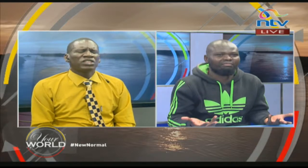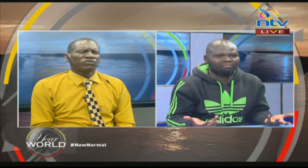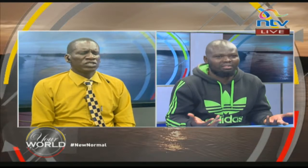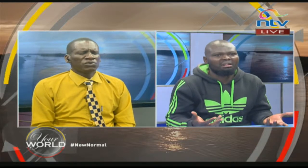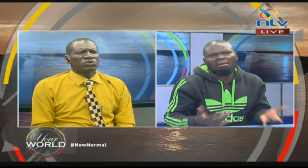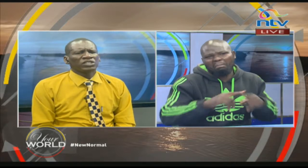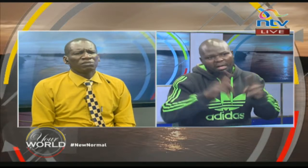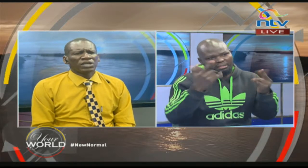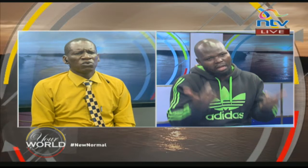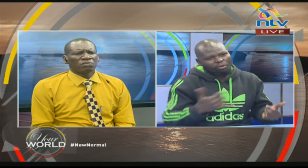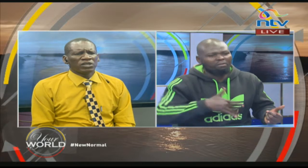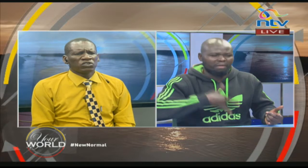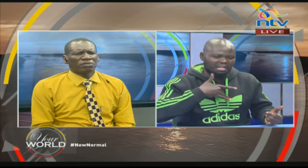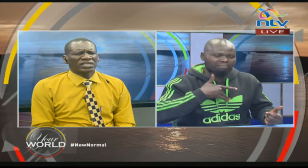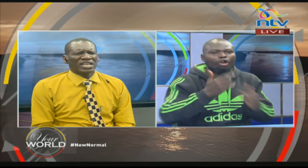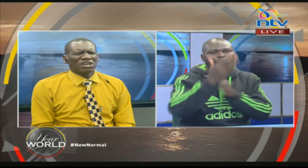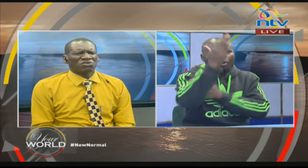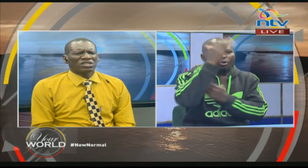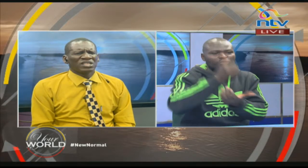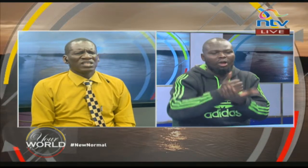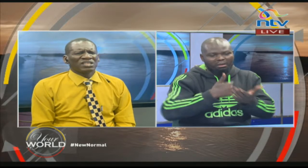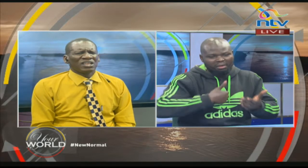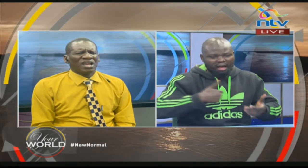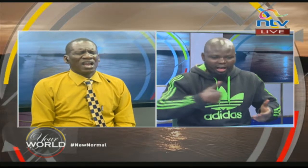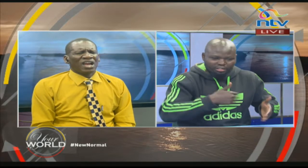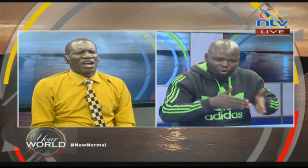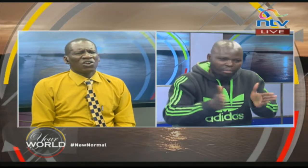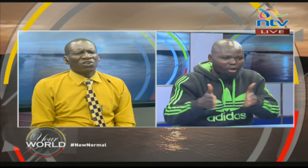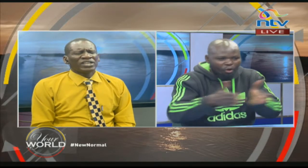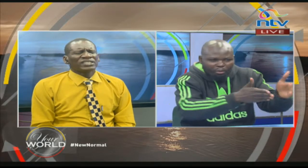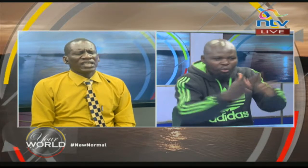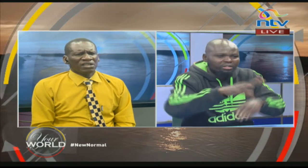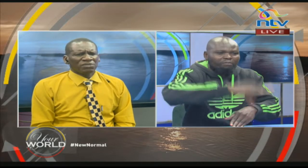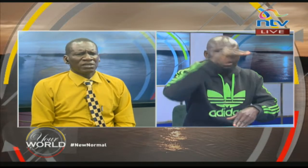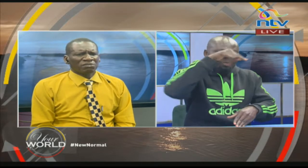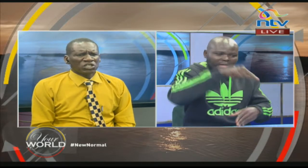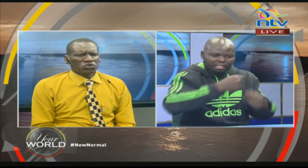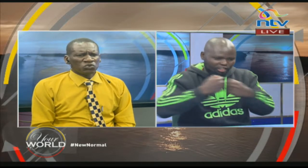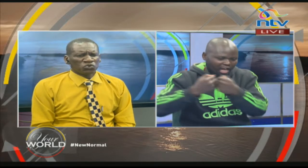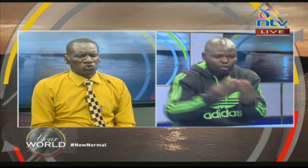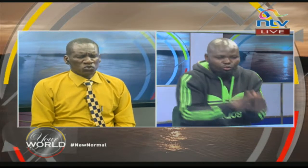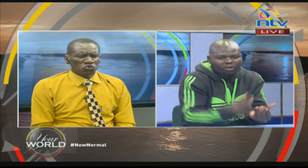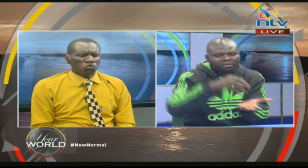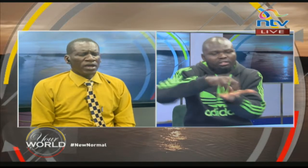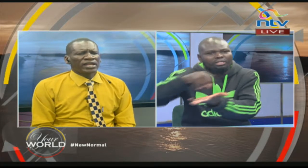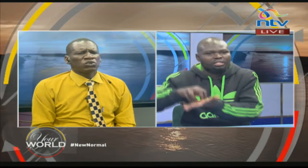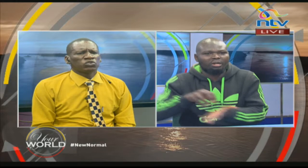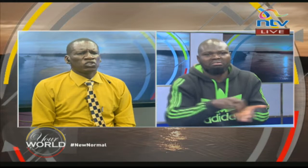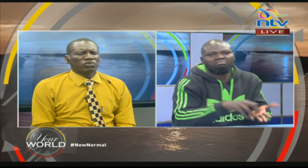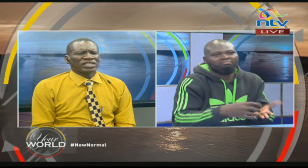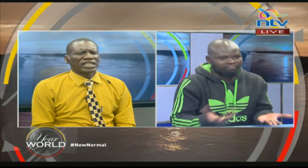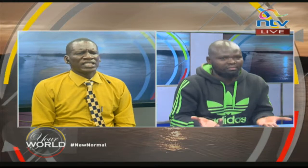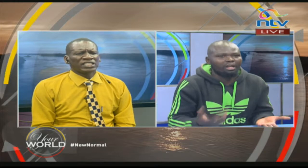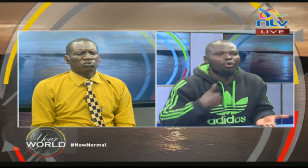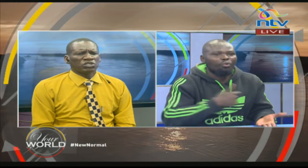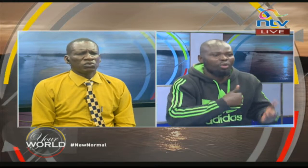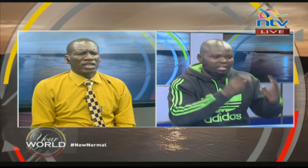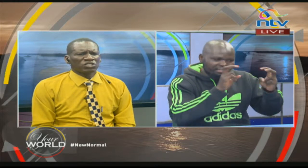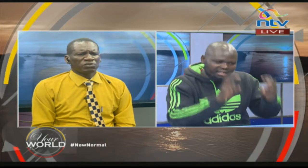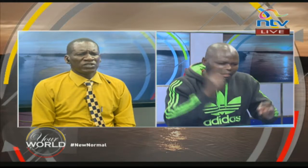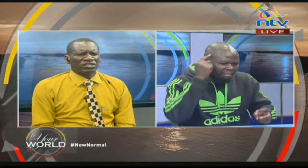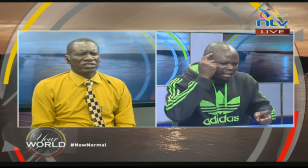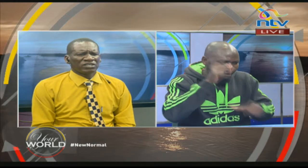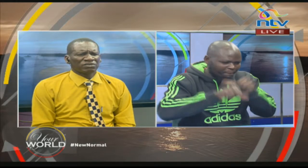So in future we know she'll be a good person. But now God is helping me to do well and to sort with the challenges which